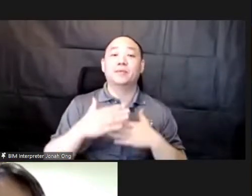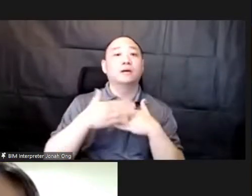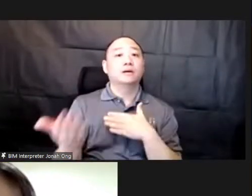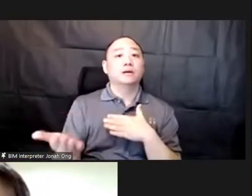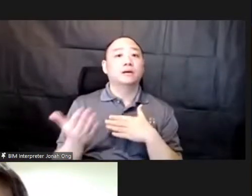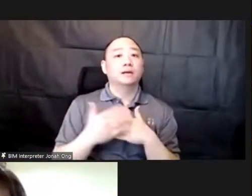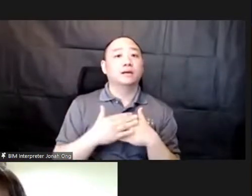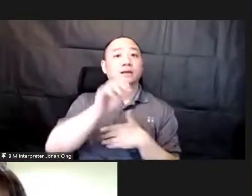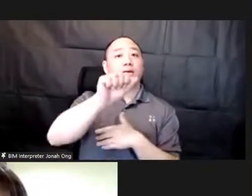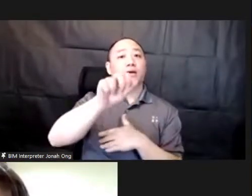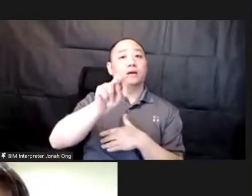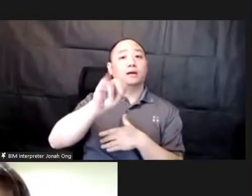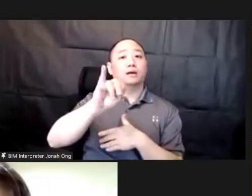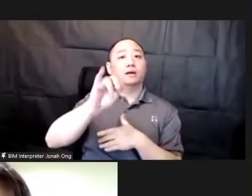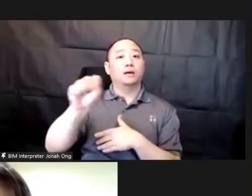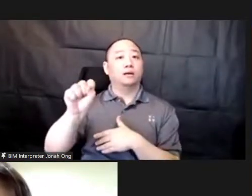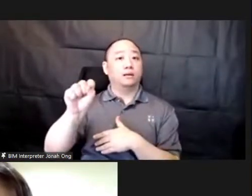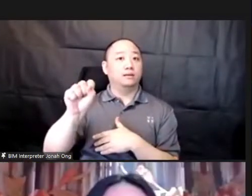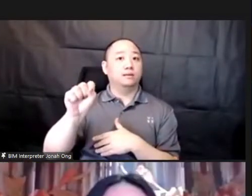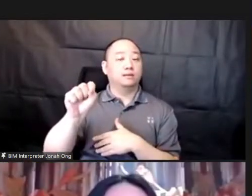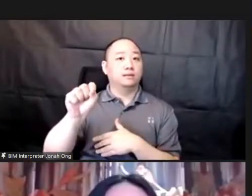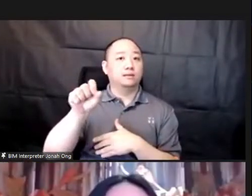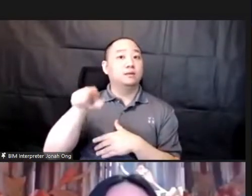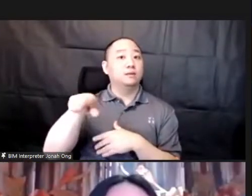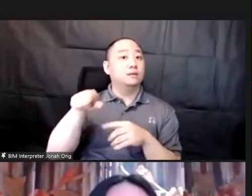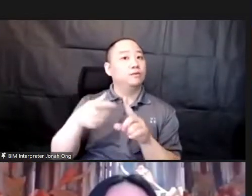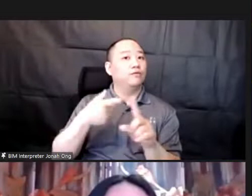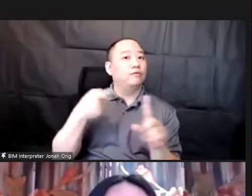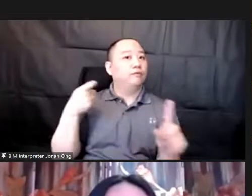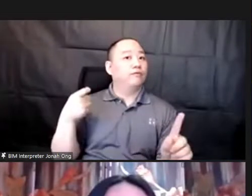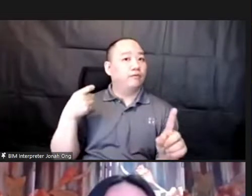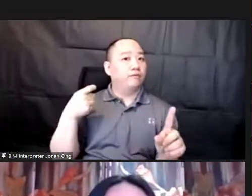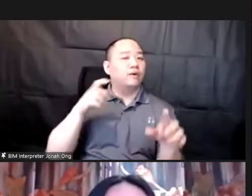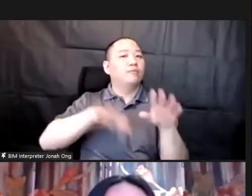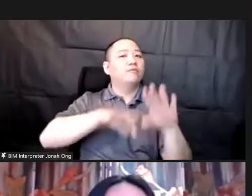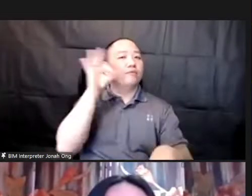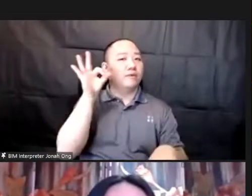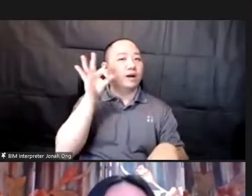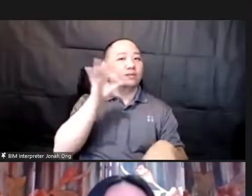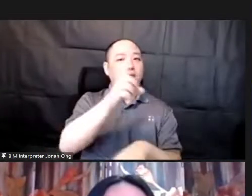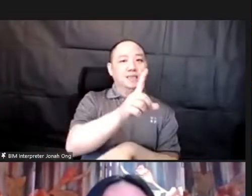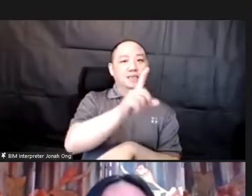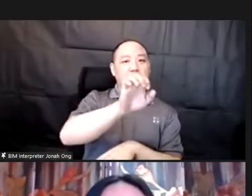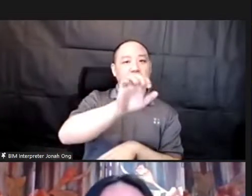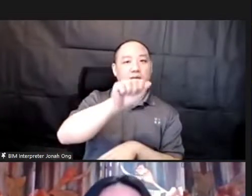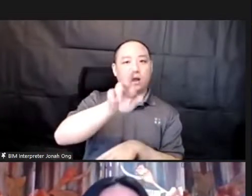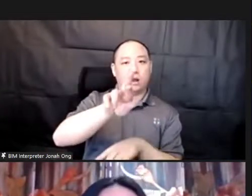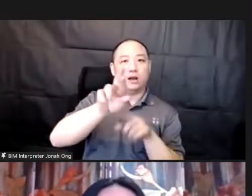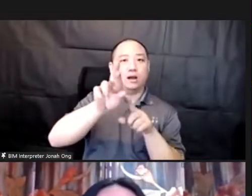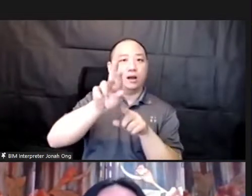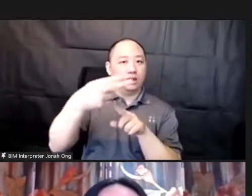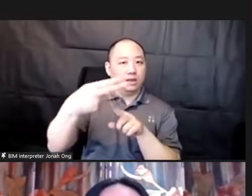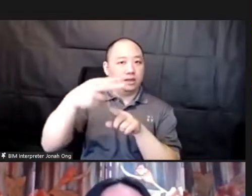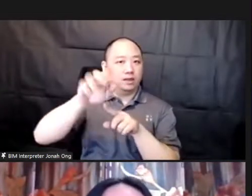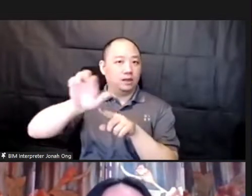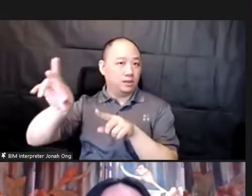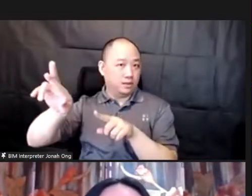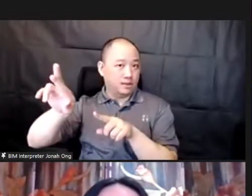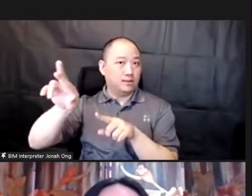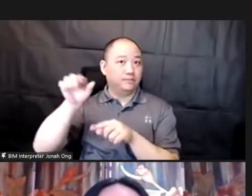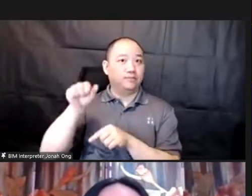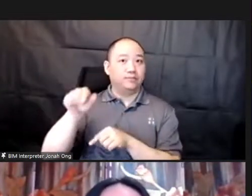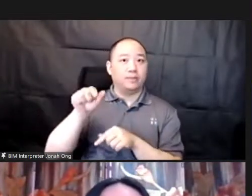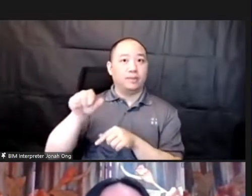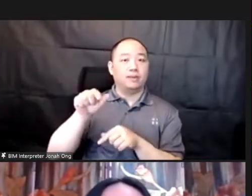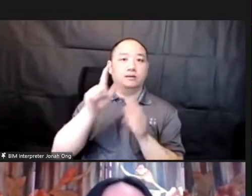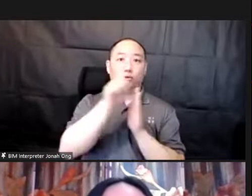have Anis Baharin. She is the founder of dearHER. She is currently a civil litigation